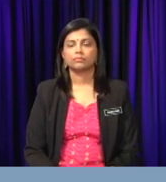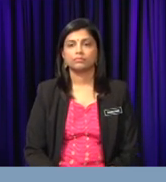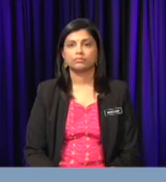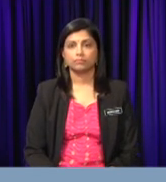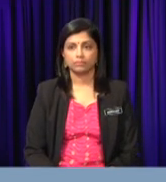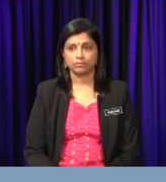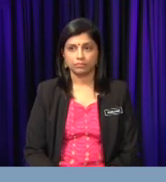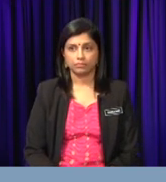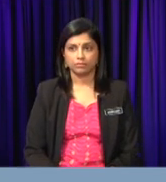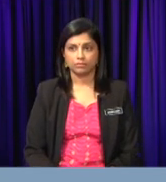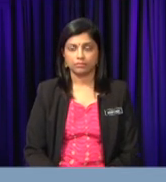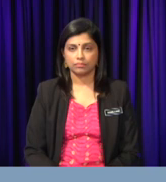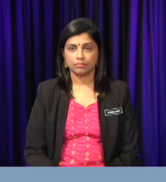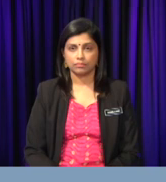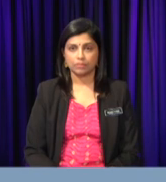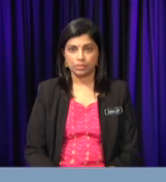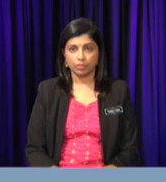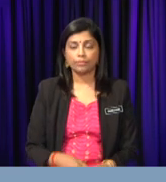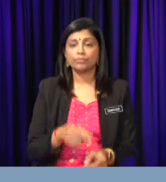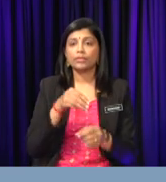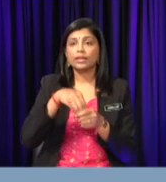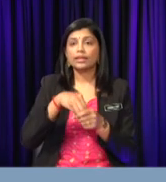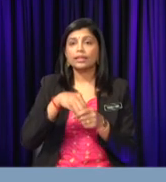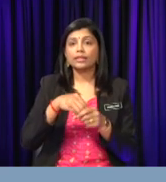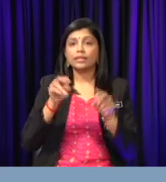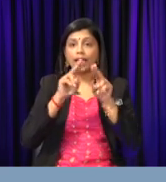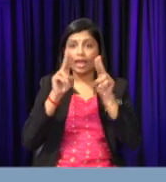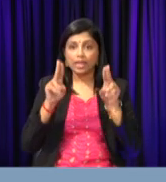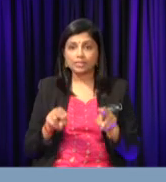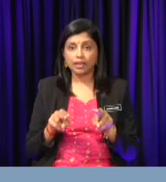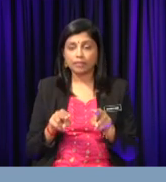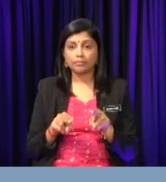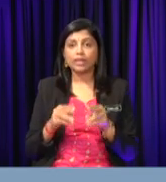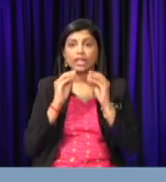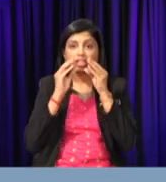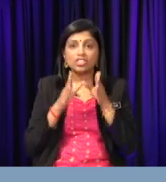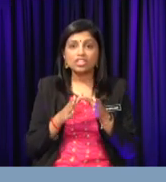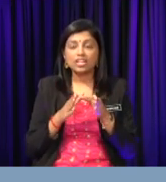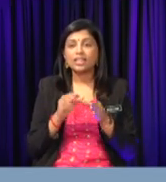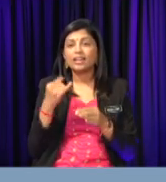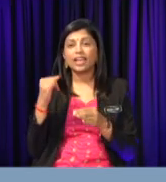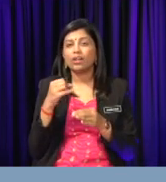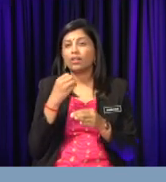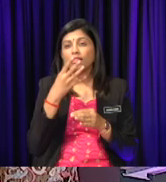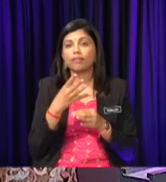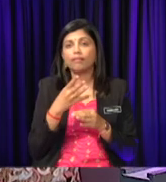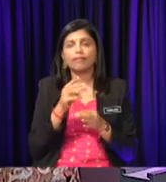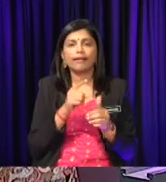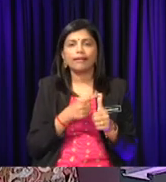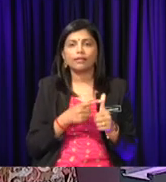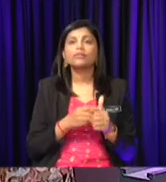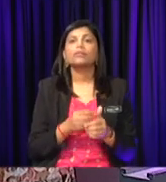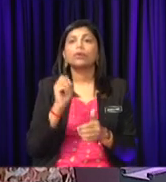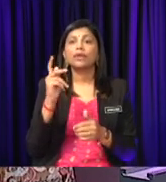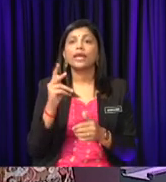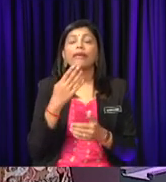cannot say, I hope you will visit Japan. Yes, that's kind of like because we have to motivation. Follow the script. Mm-hmm. Okay. We will do the practice with the other two candidates later